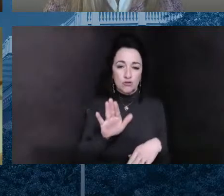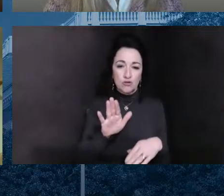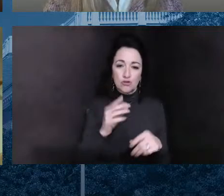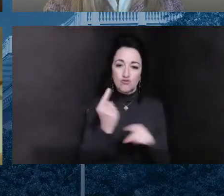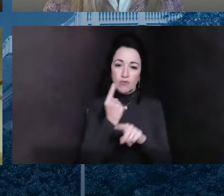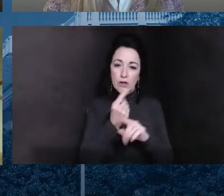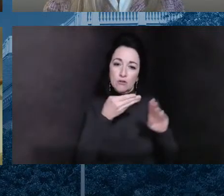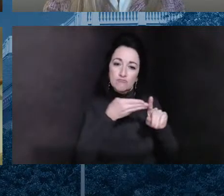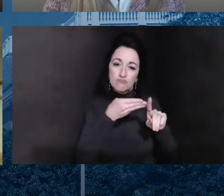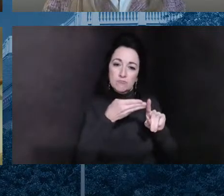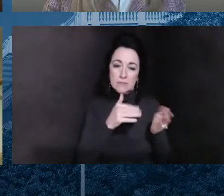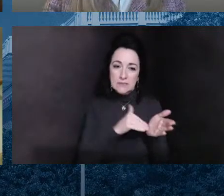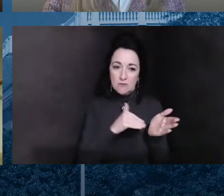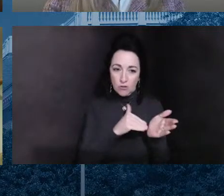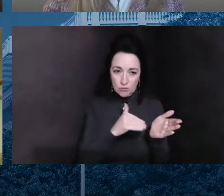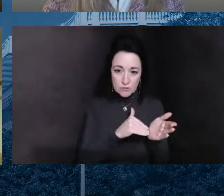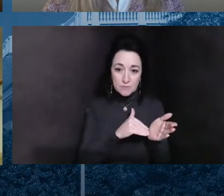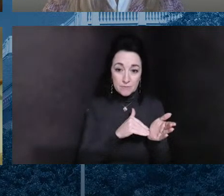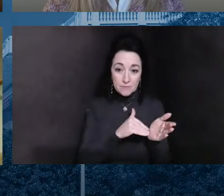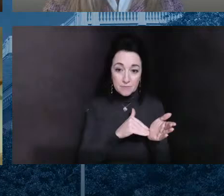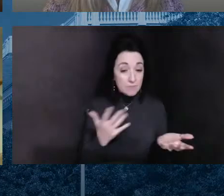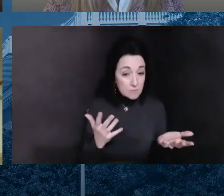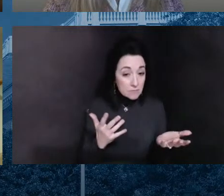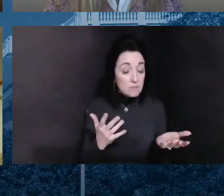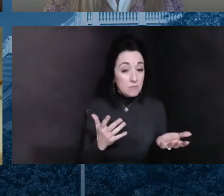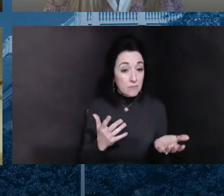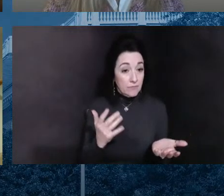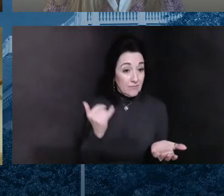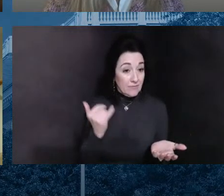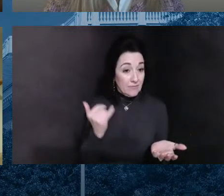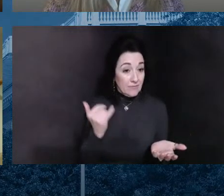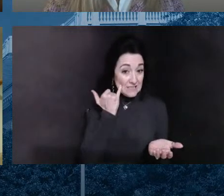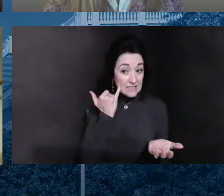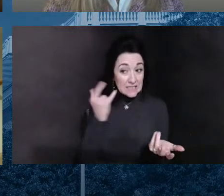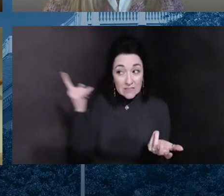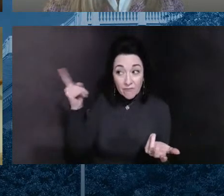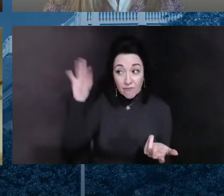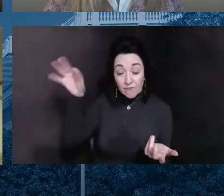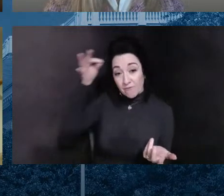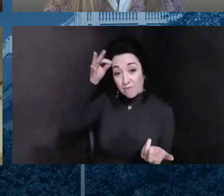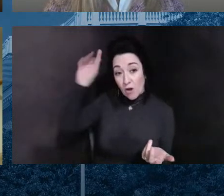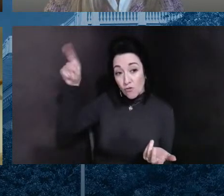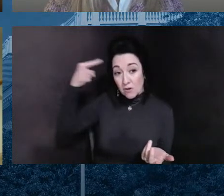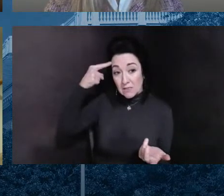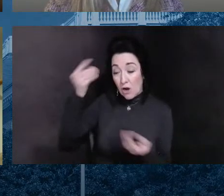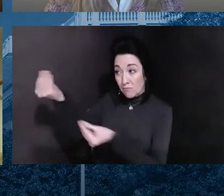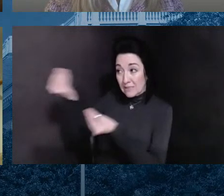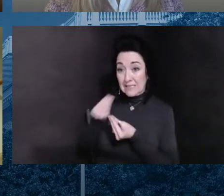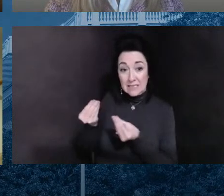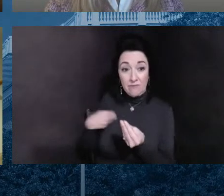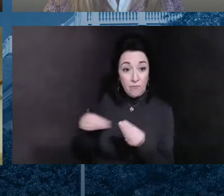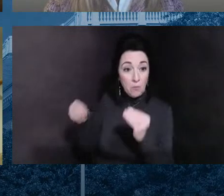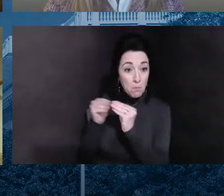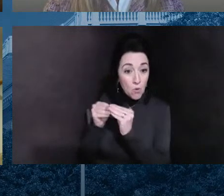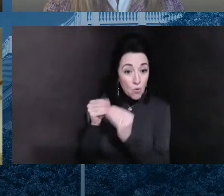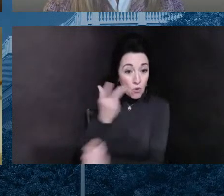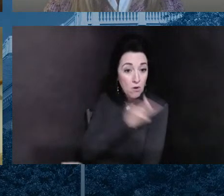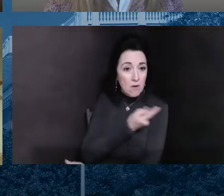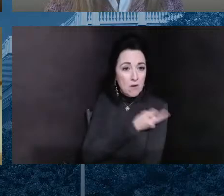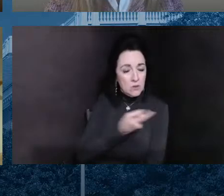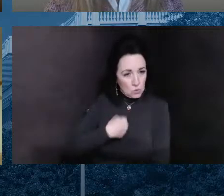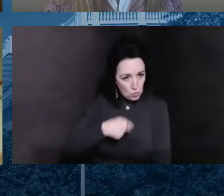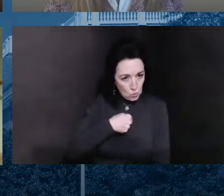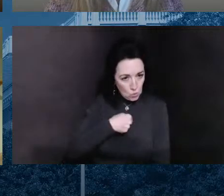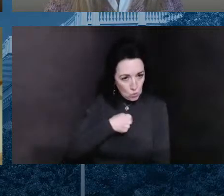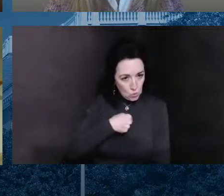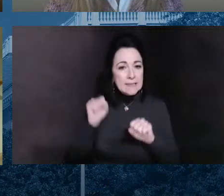supply. If we could get supply from the federal government, we could do a lot more vaccinations. We could have larger clinics, get more